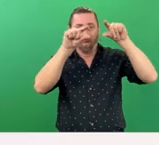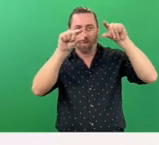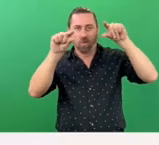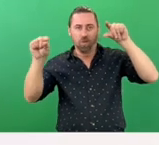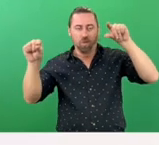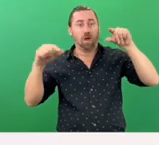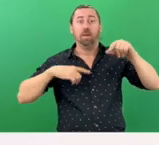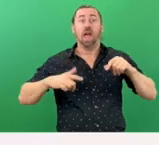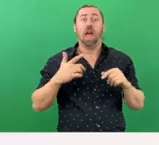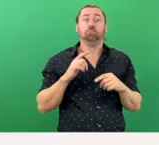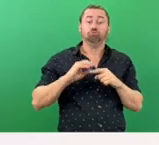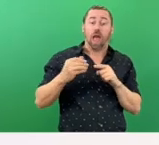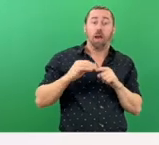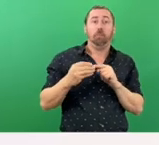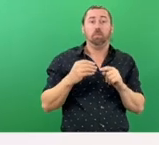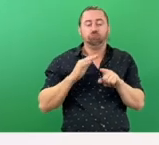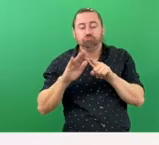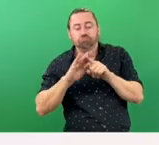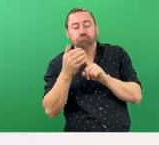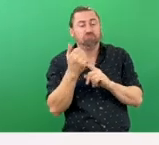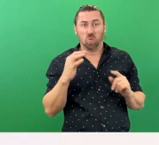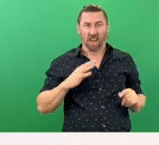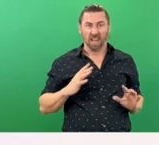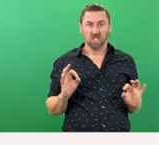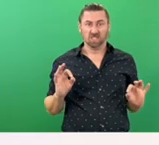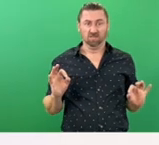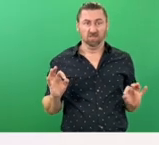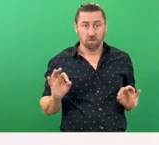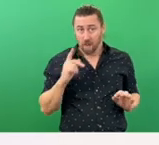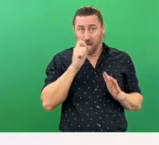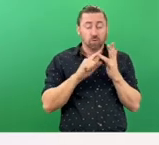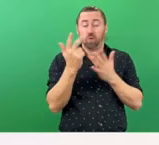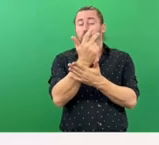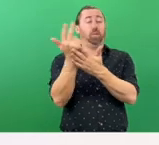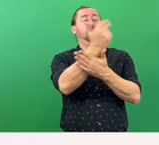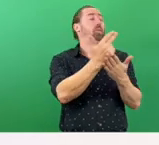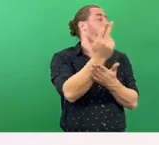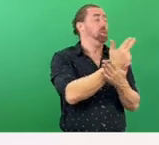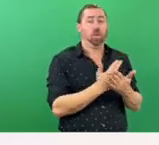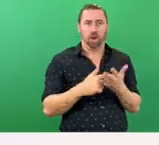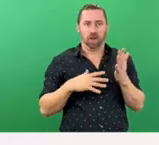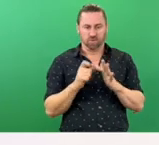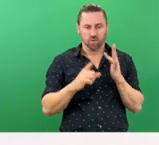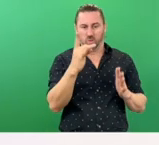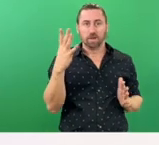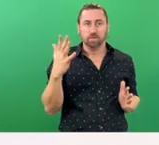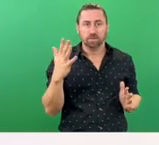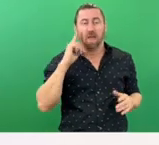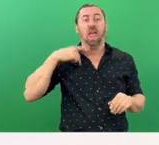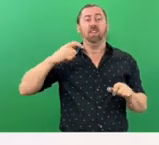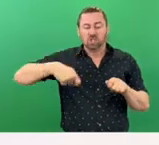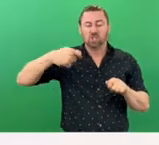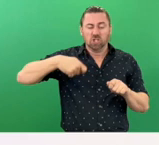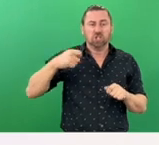you shouldn't have to sharpen very often at all. You can do a lot of drawings only having sharpened your pencil once, as opposed to using the grinders where you're